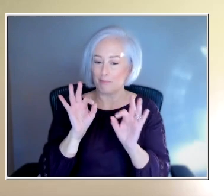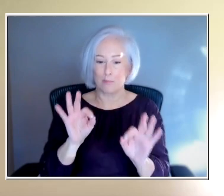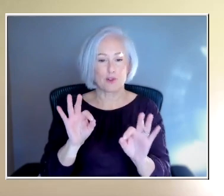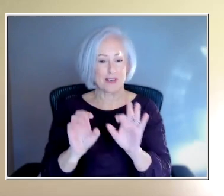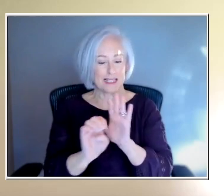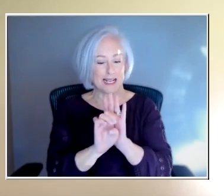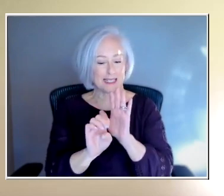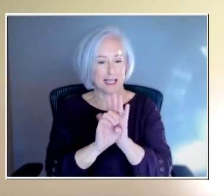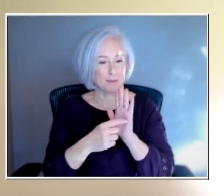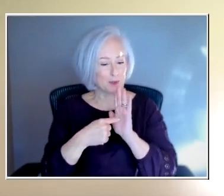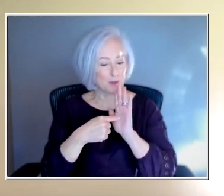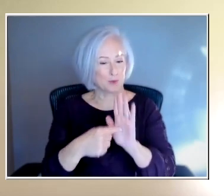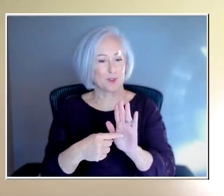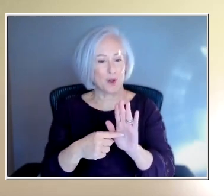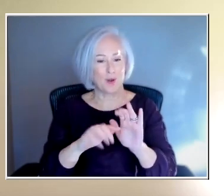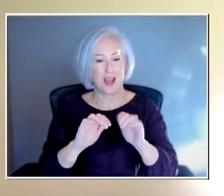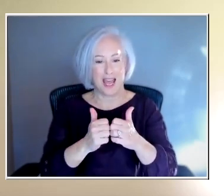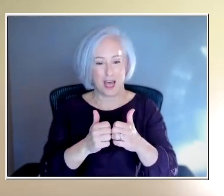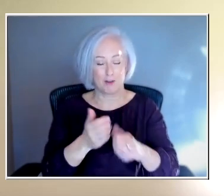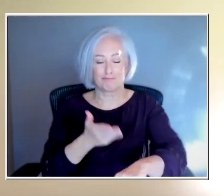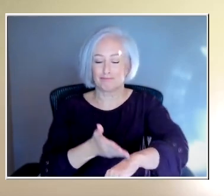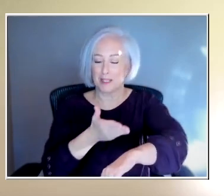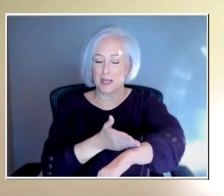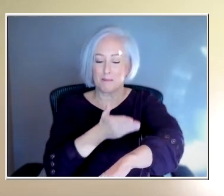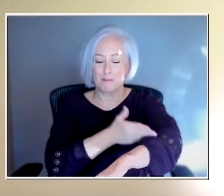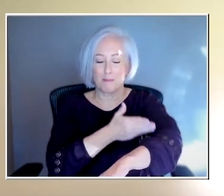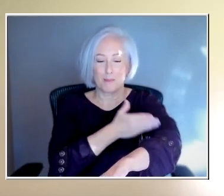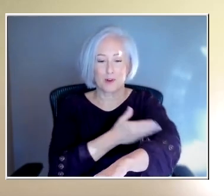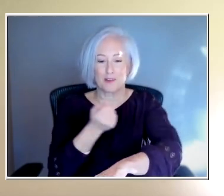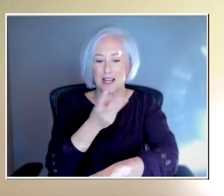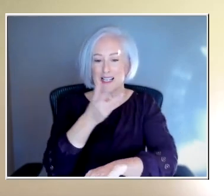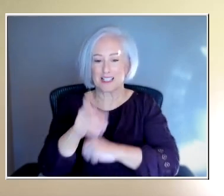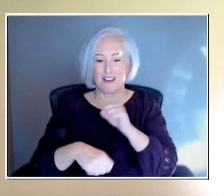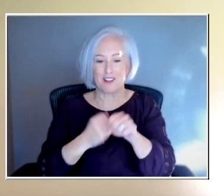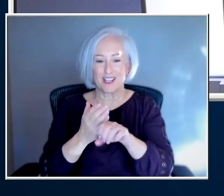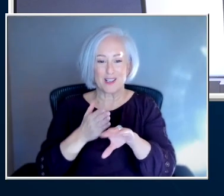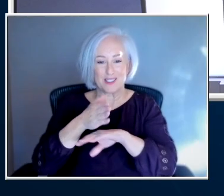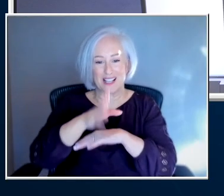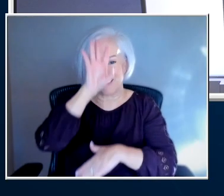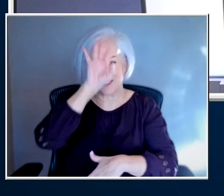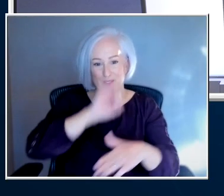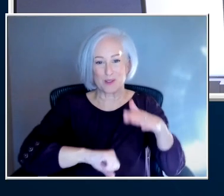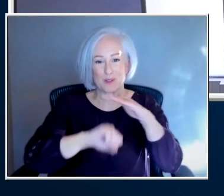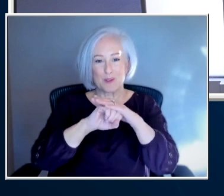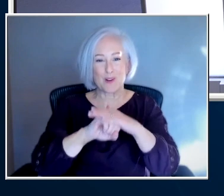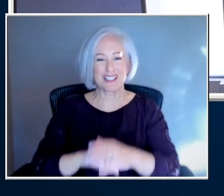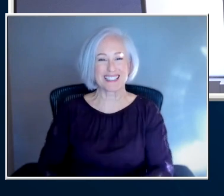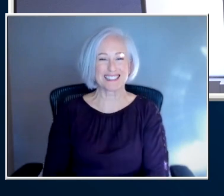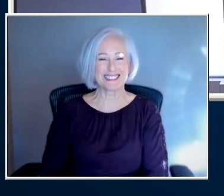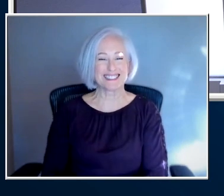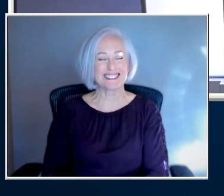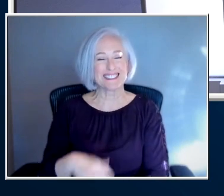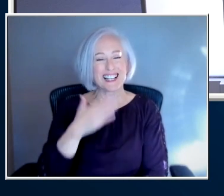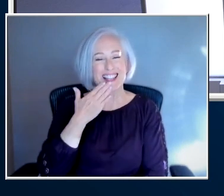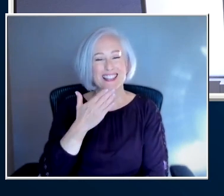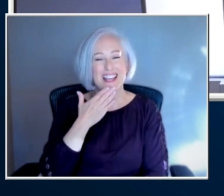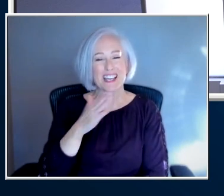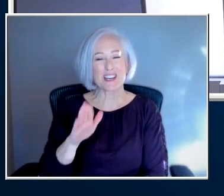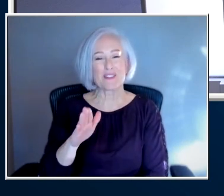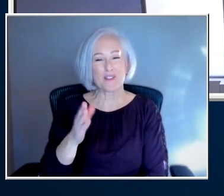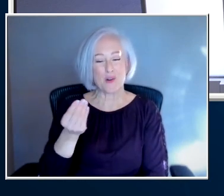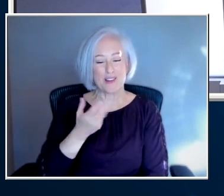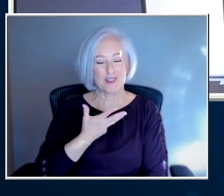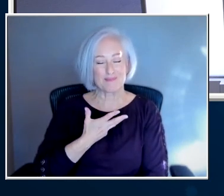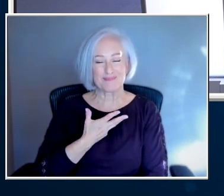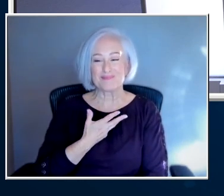to improve several years after her stroke. Thank you so much for your insight today. Kelly, what do you want